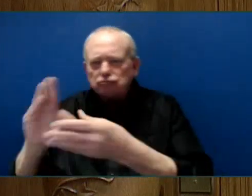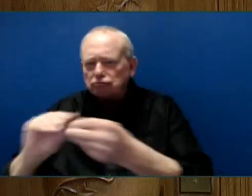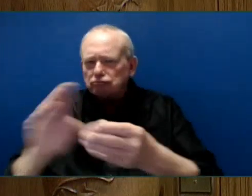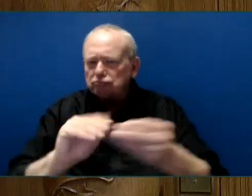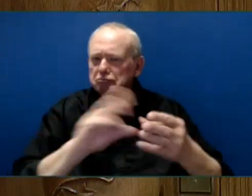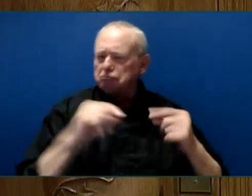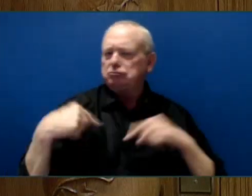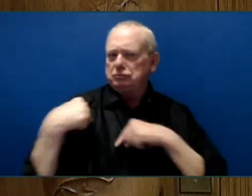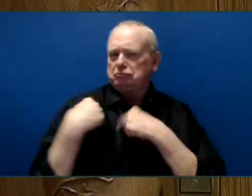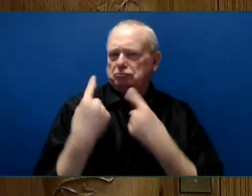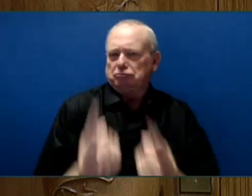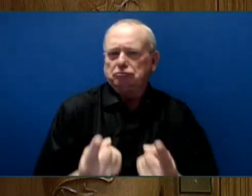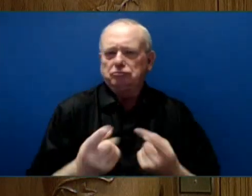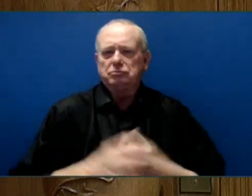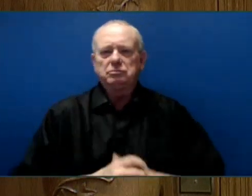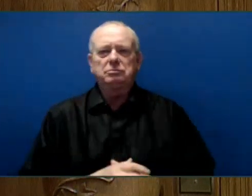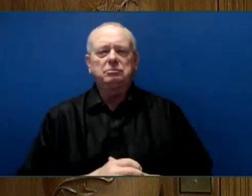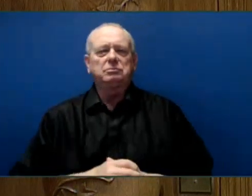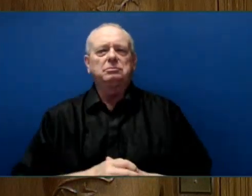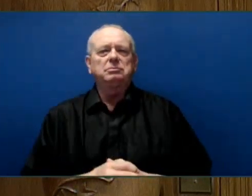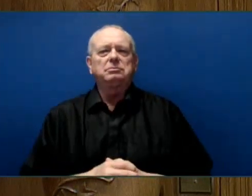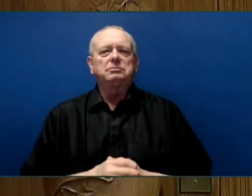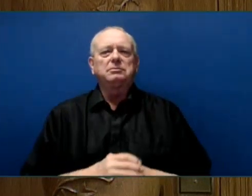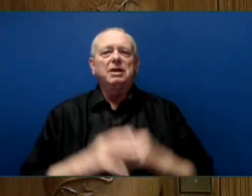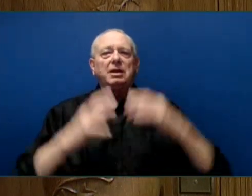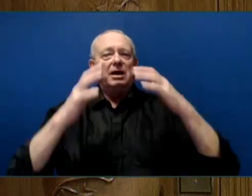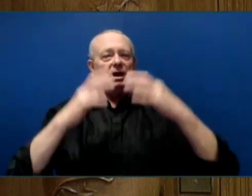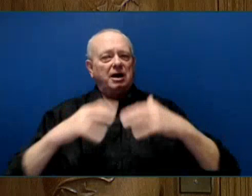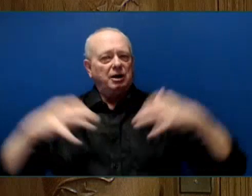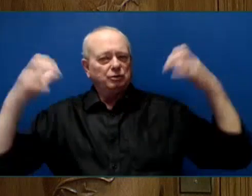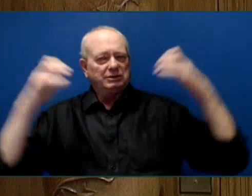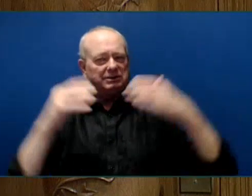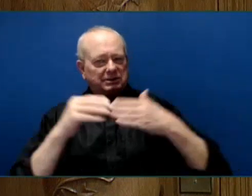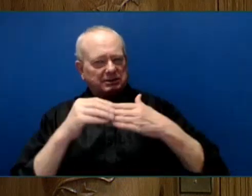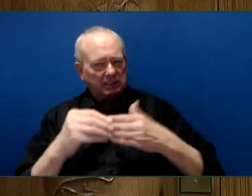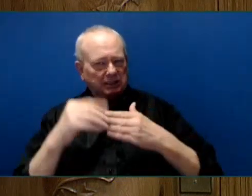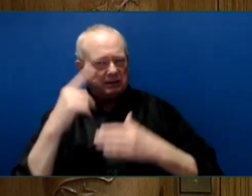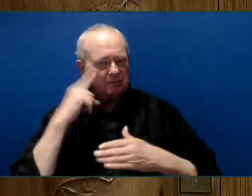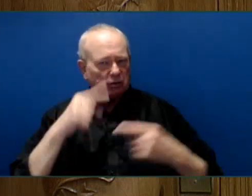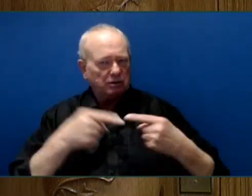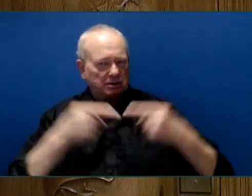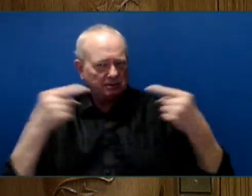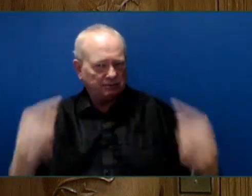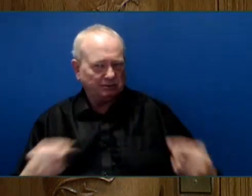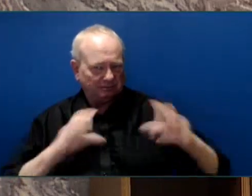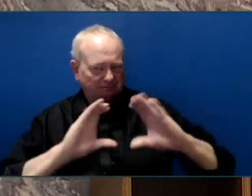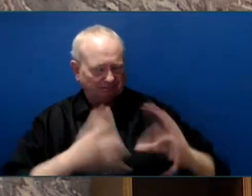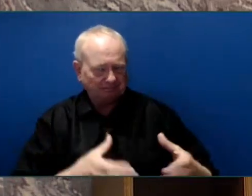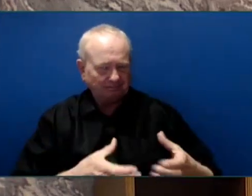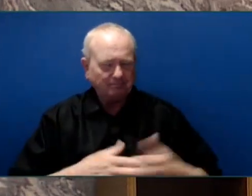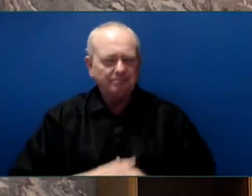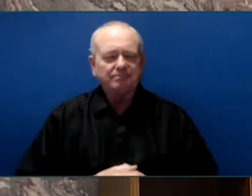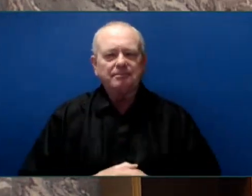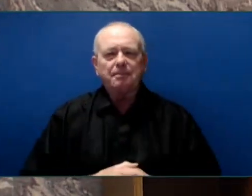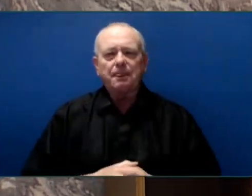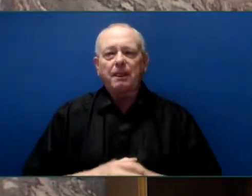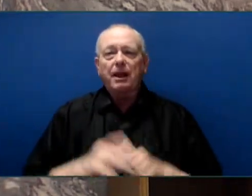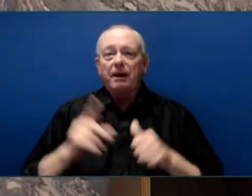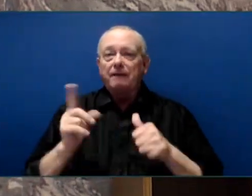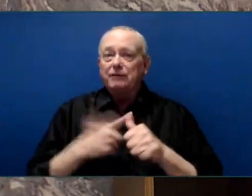House Leader of Official Opposition. Thank you very much, Mr. Speaker. Well, first off, I think it's fantastic to hear the Green